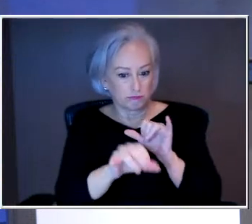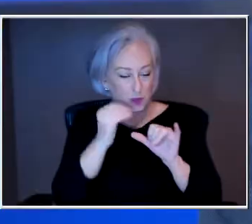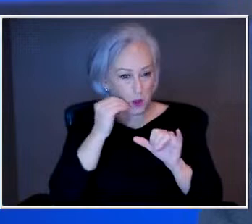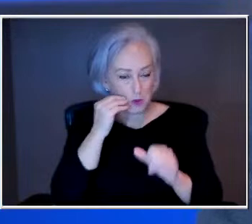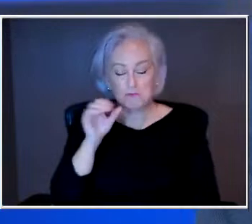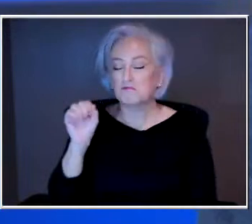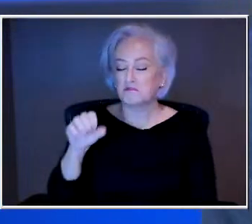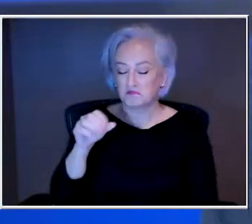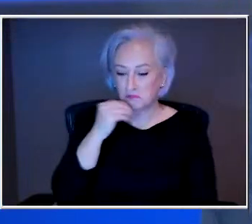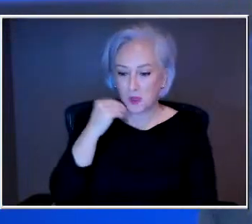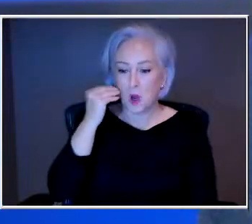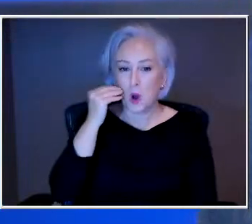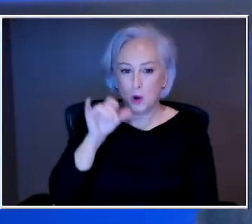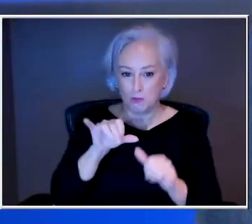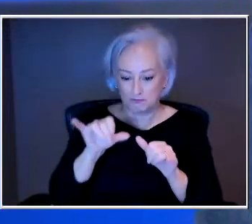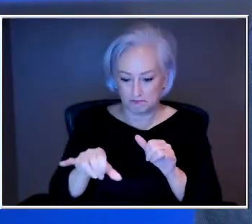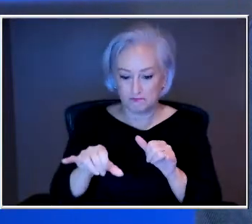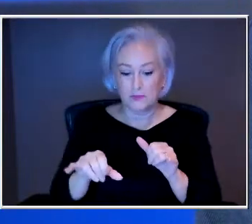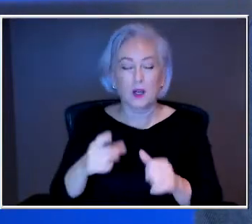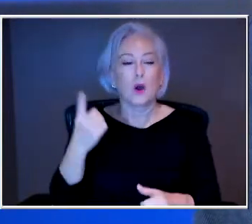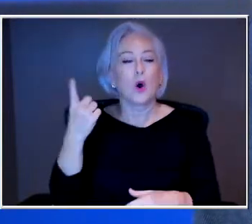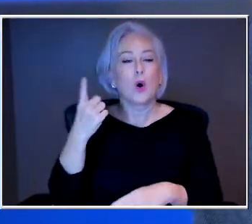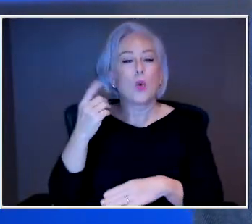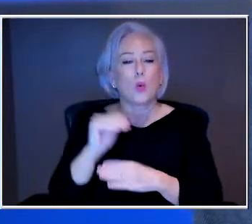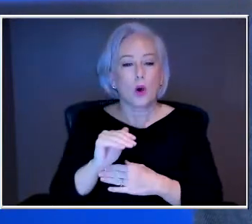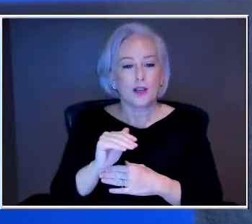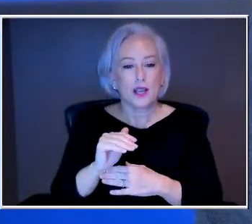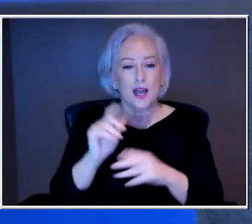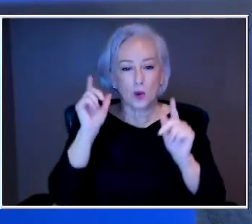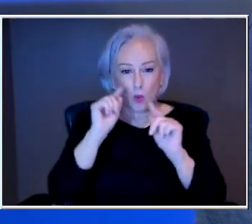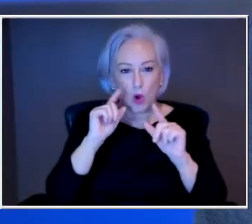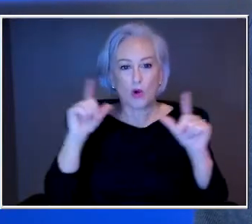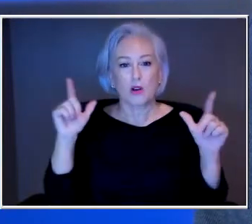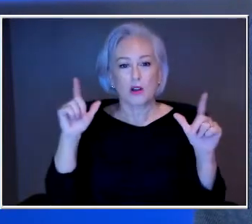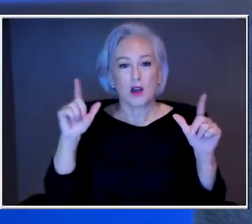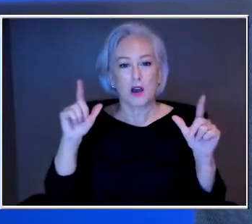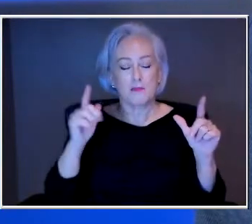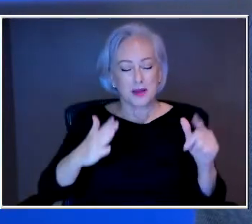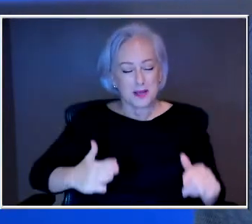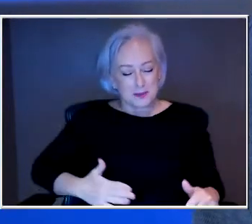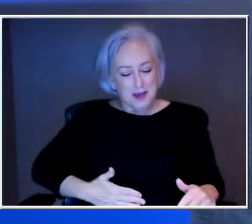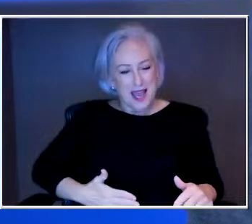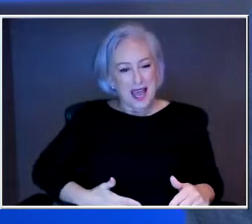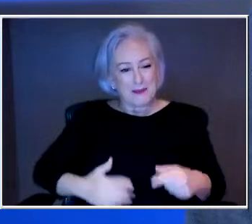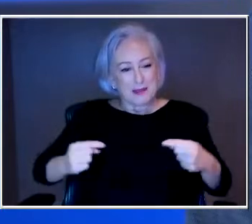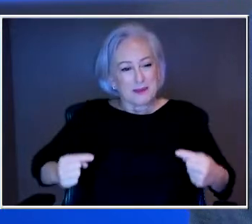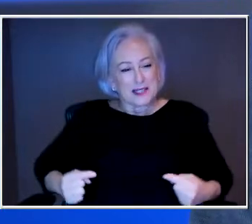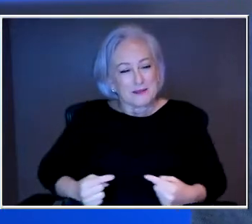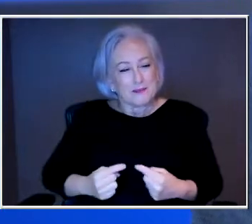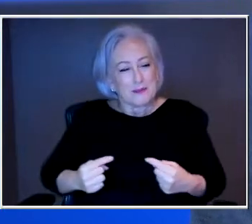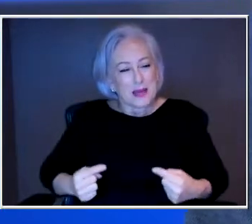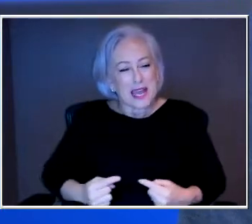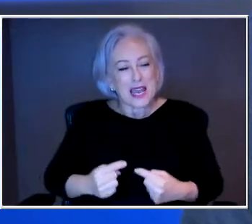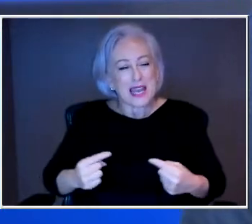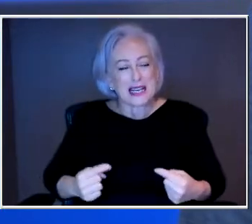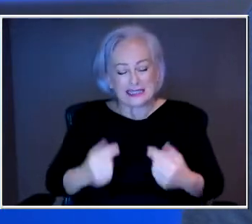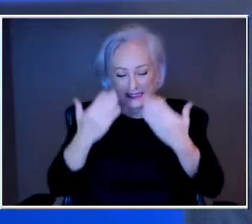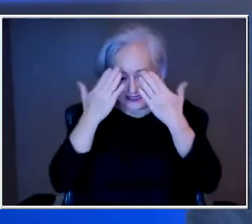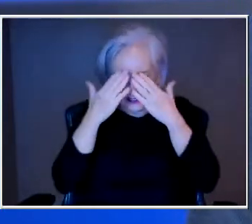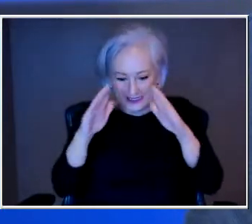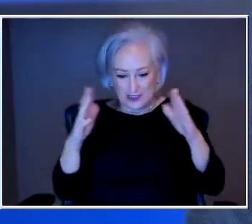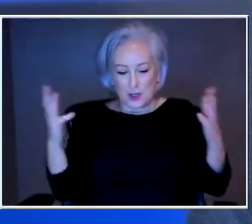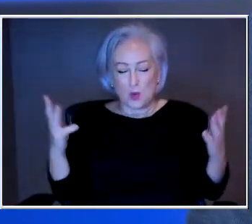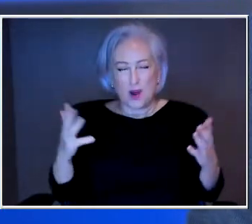I woke up one night and had this unbelievable pain in my abdomen, and I didn't know what it was, but I knew it wasn't right, and I knew